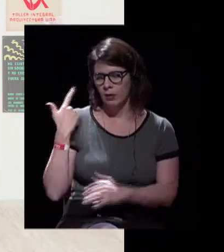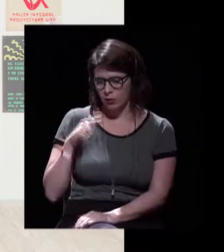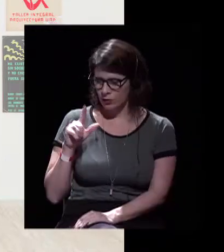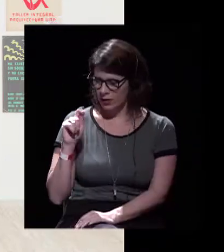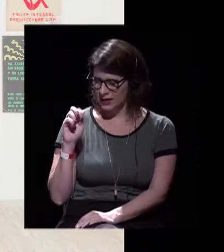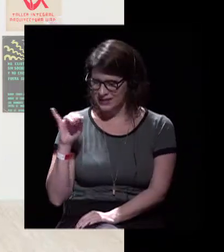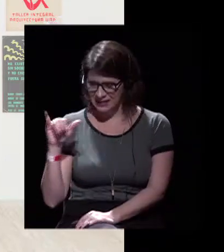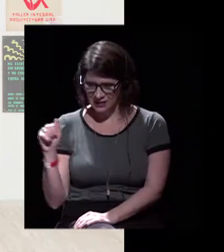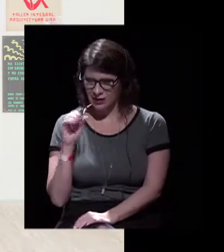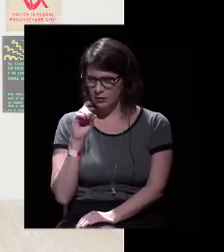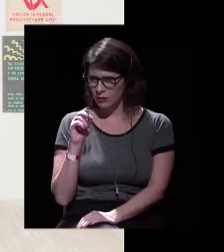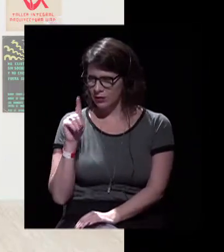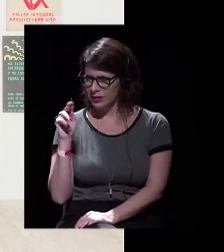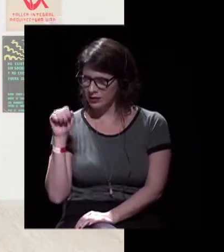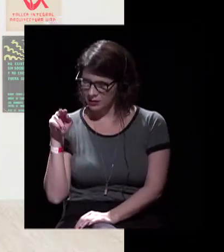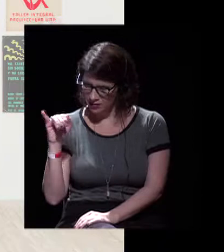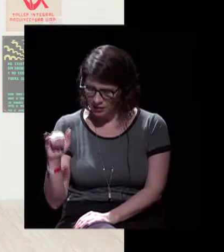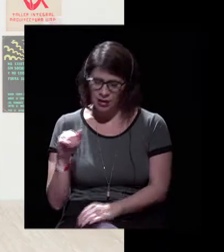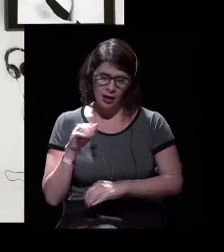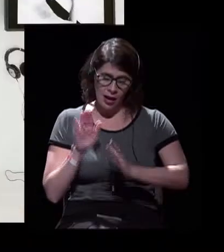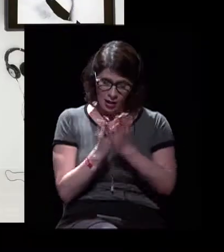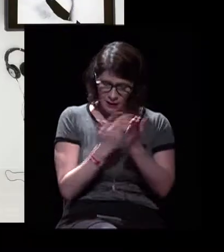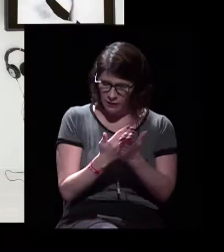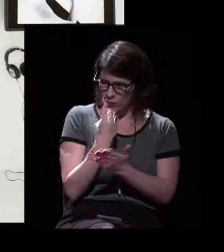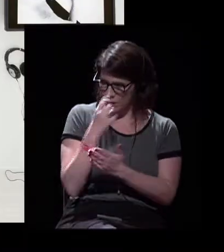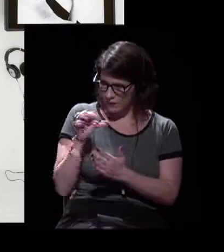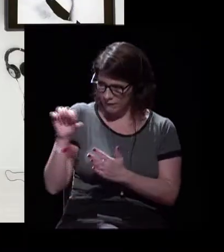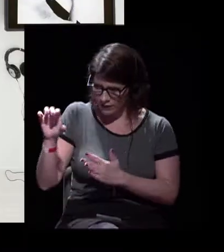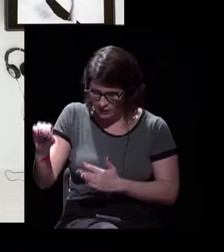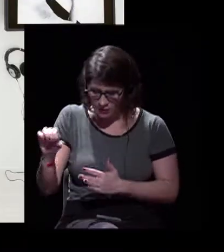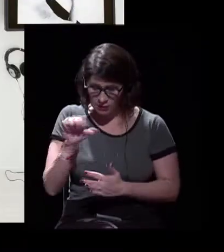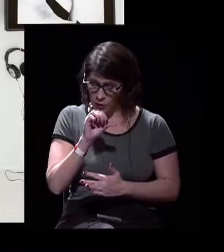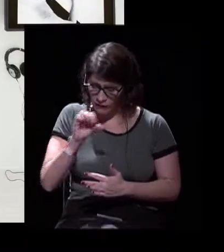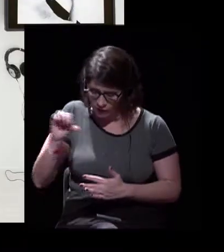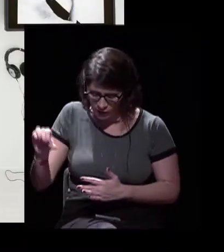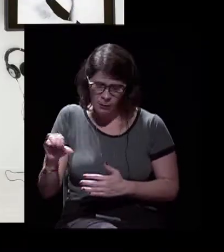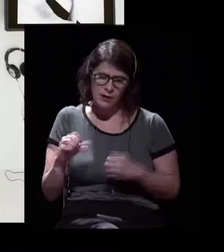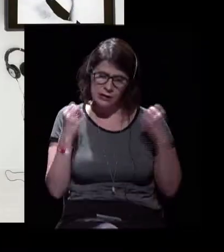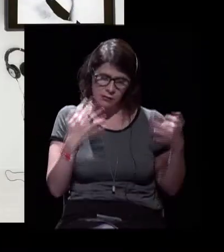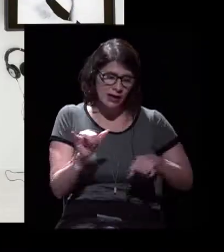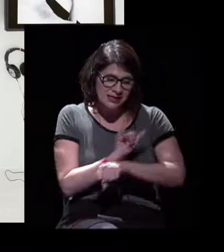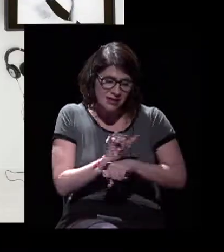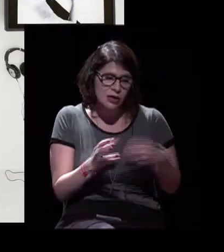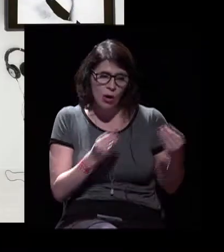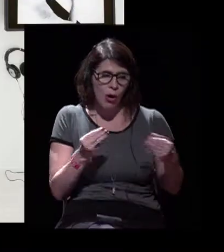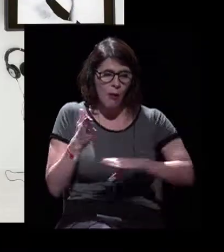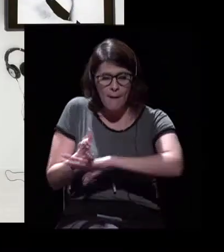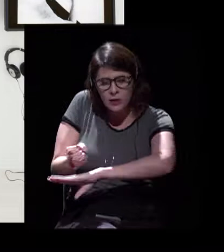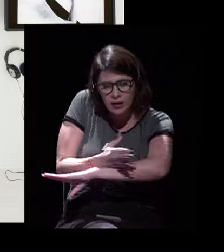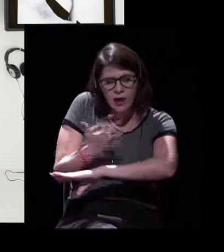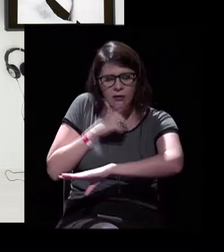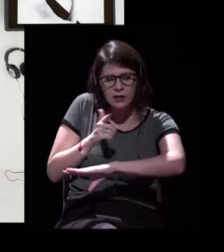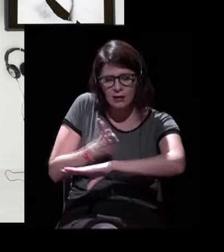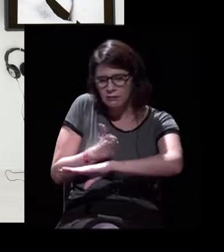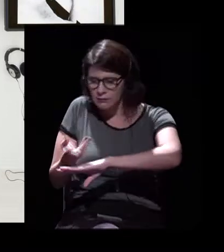Híbridas, proposed strategies to enter and exit modernity. More recently, Boaventura de Sousa Santos has argued